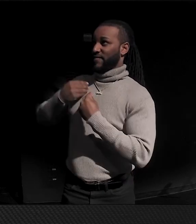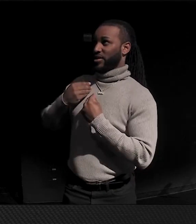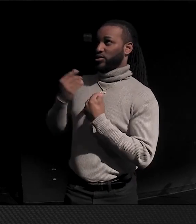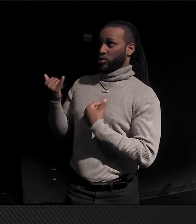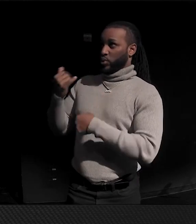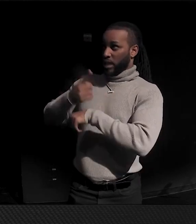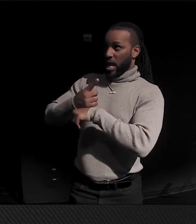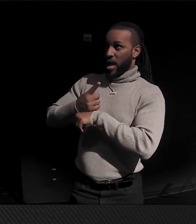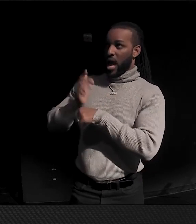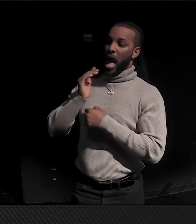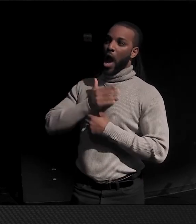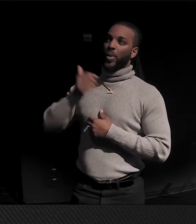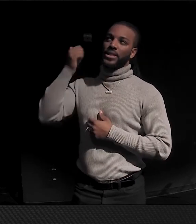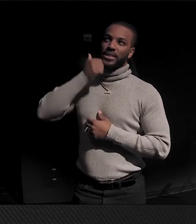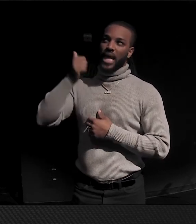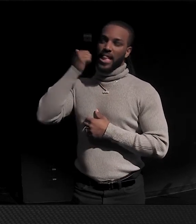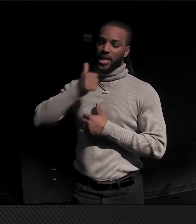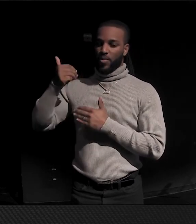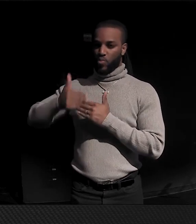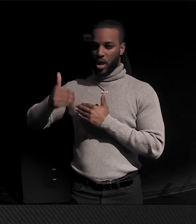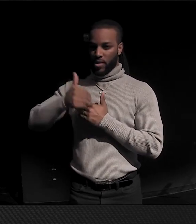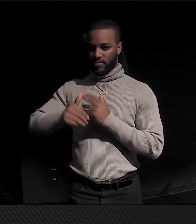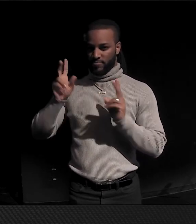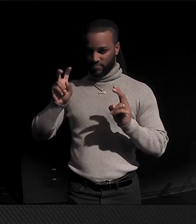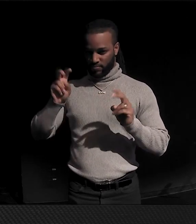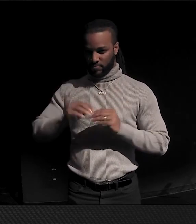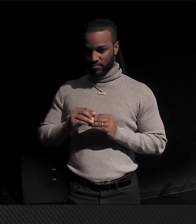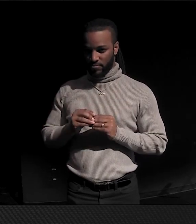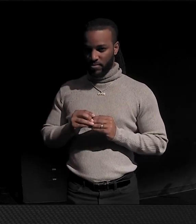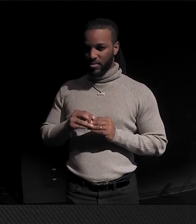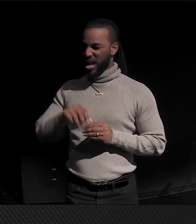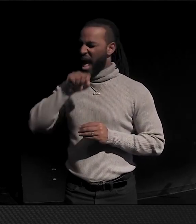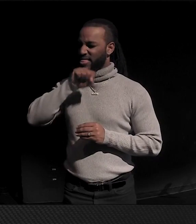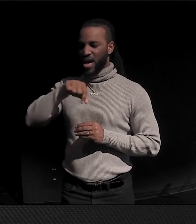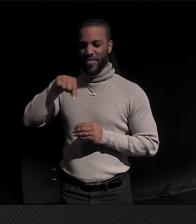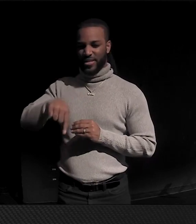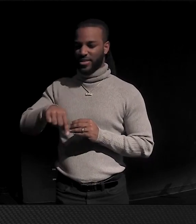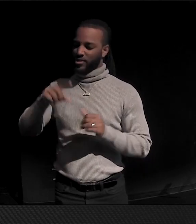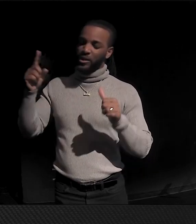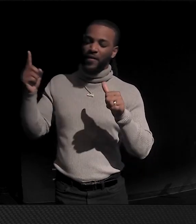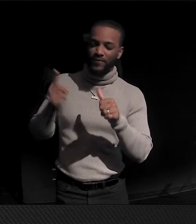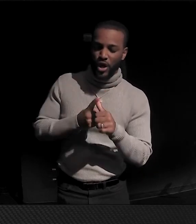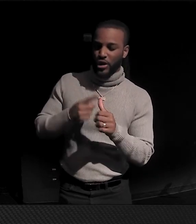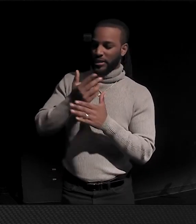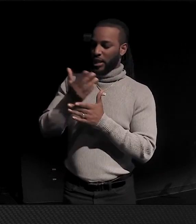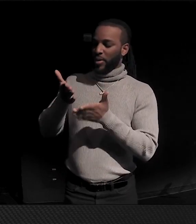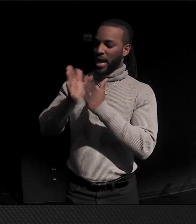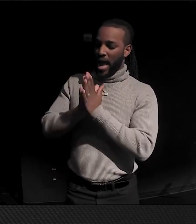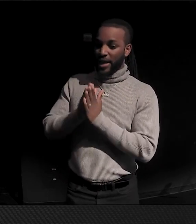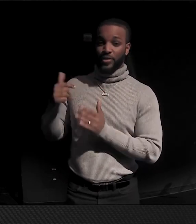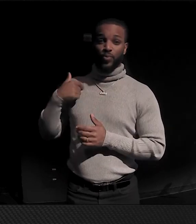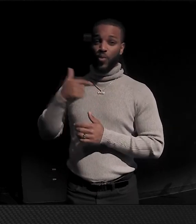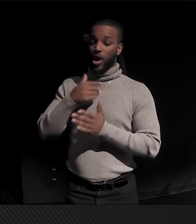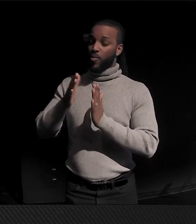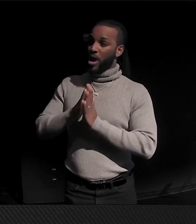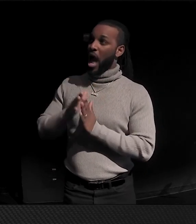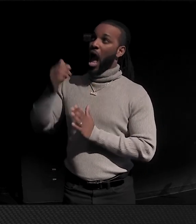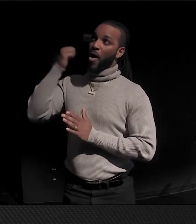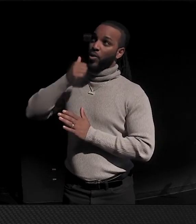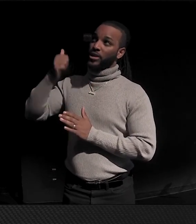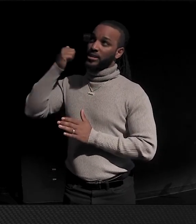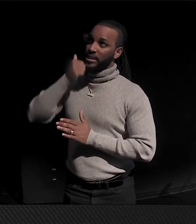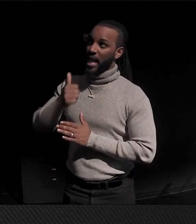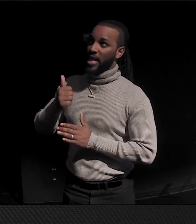today our daily bread. I love this prayer. It's the first official ask. When we pray daily bread